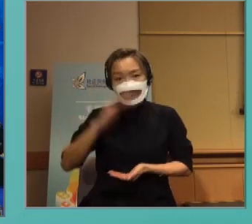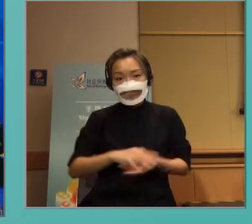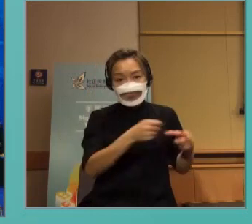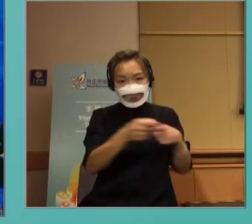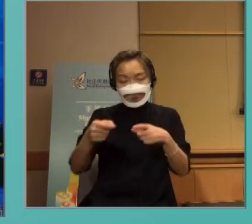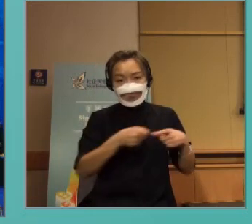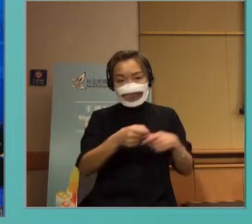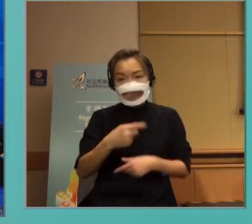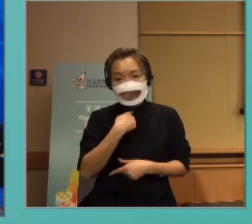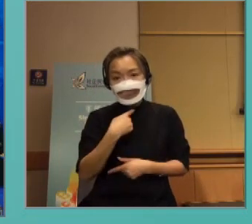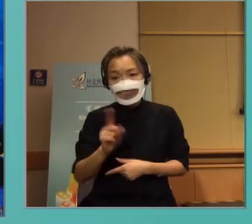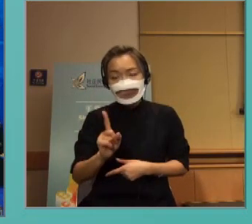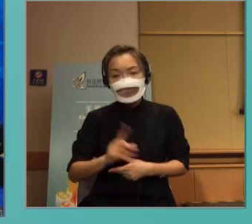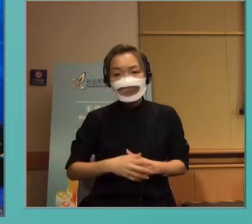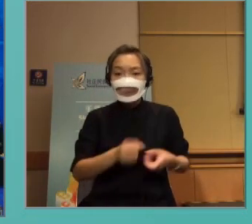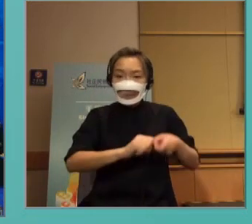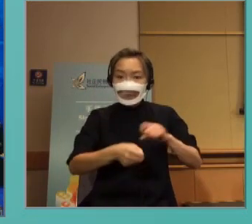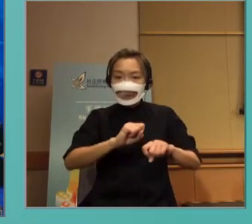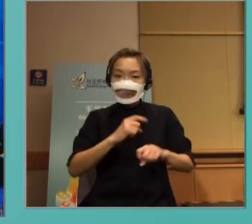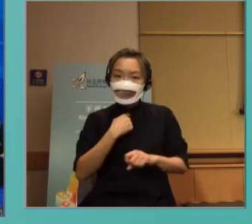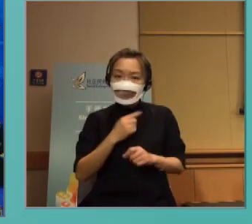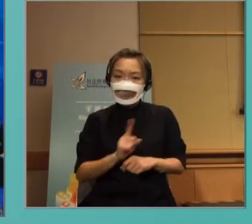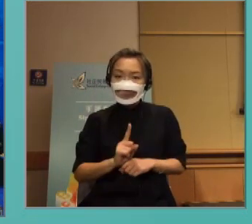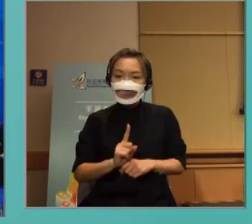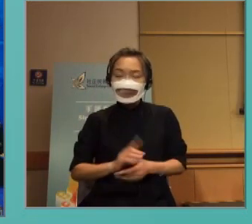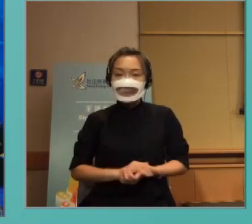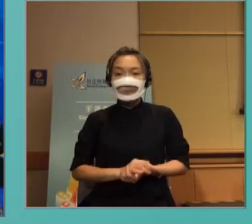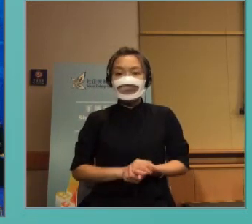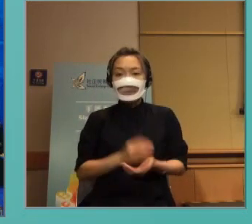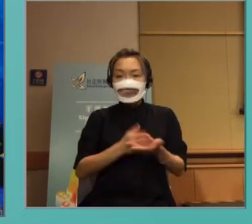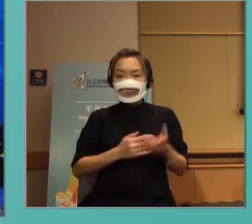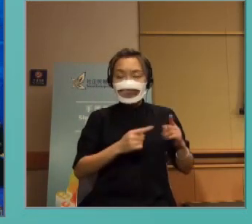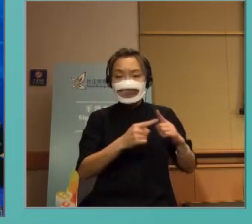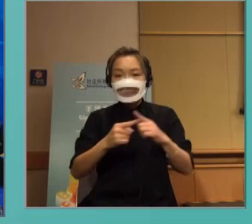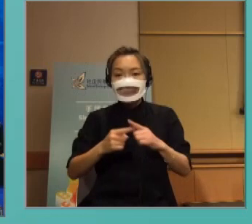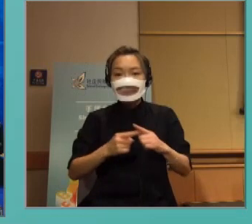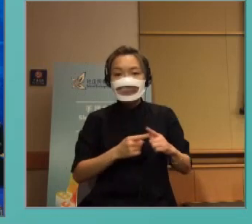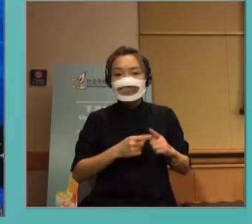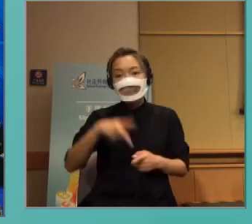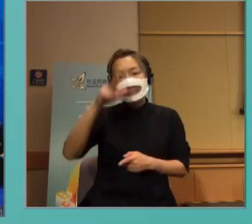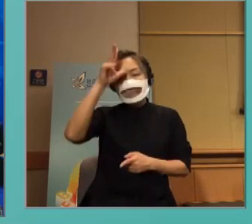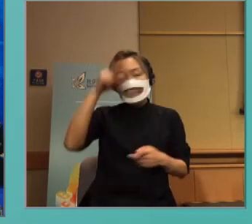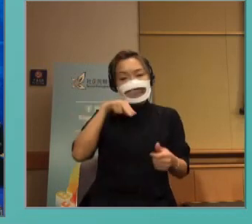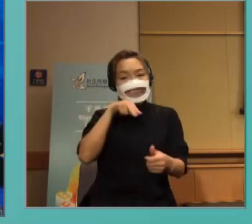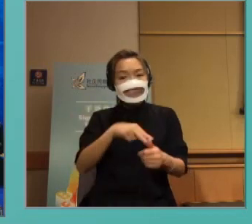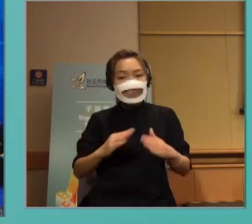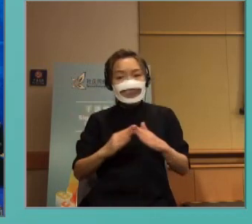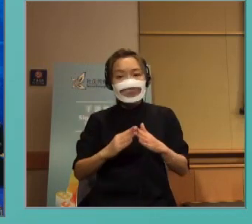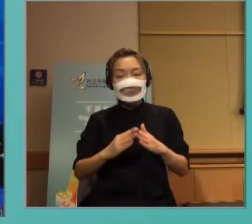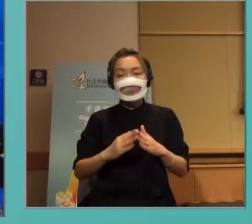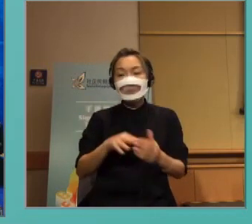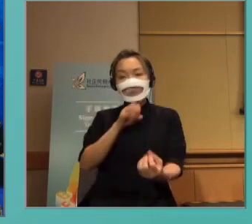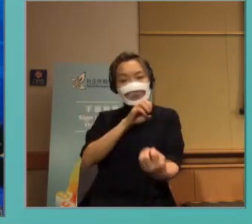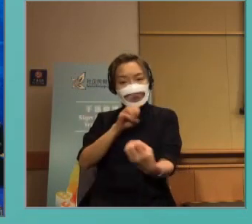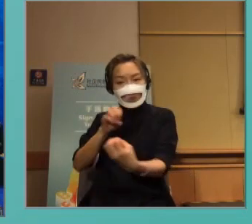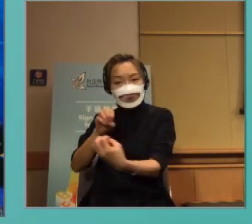you who are familiar with dealing with the SFC, we also have the issue of brain drain, because when you educate some of the regulators and they become a believer, they tend